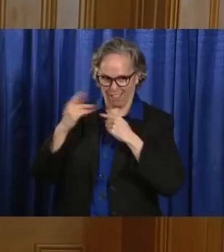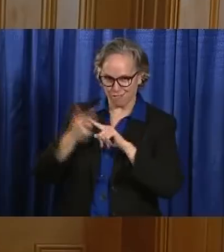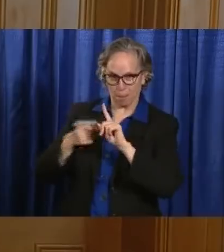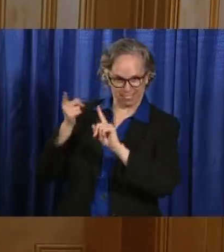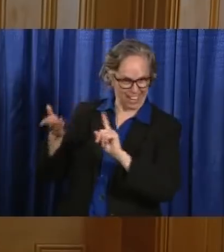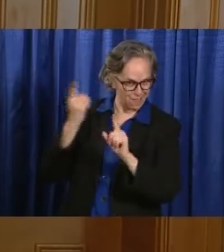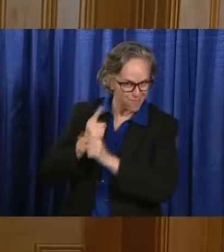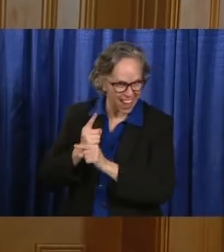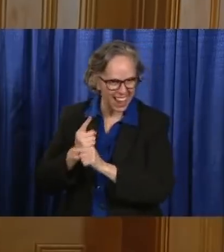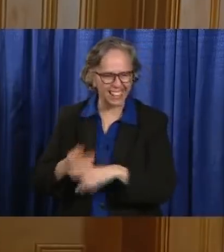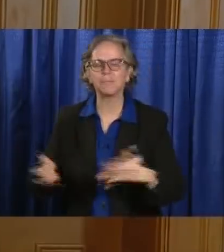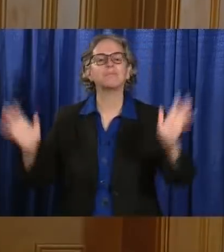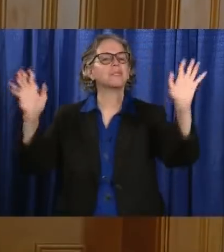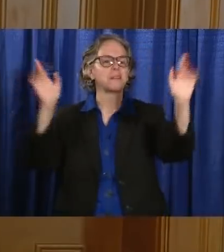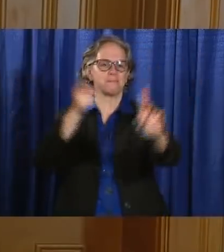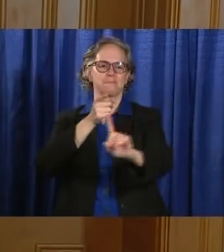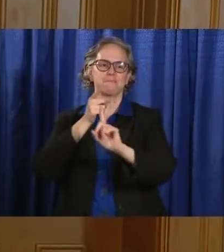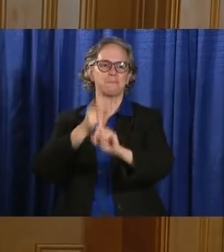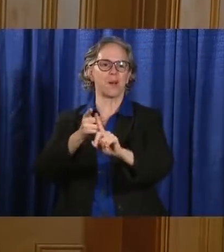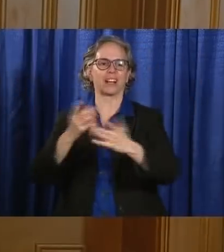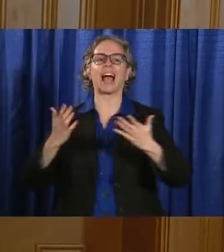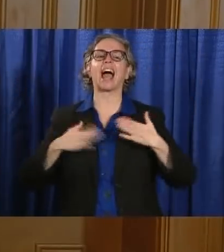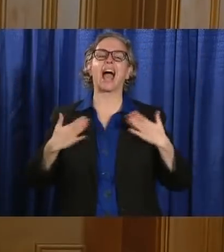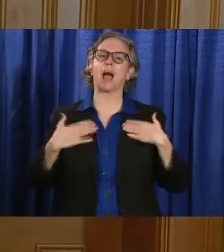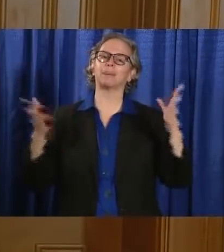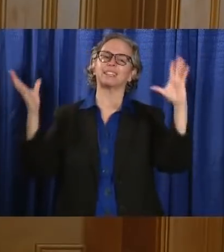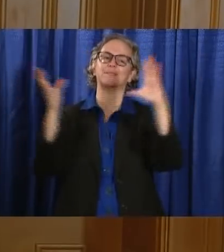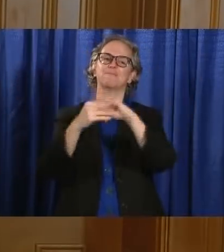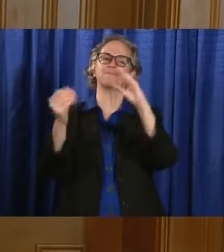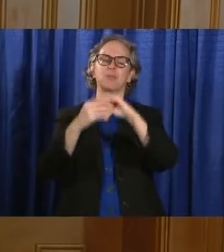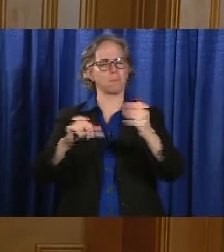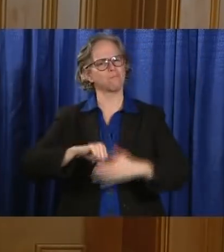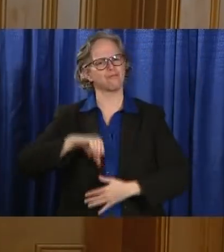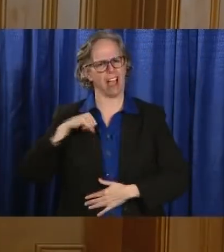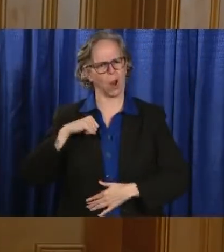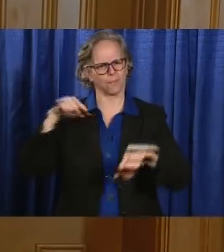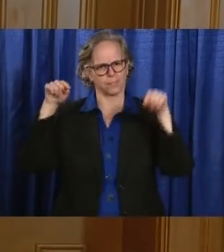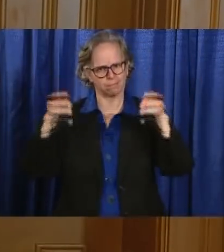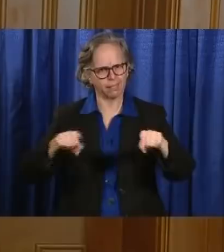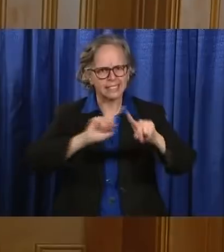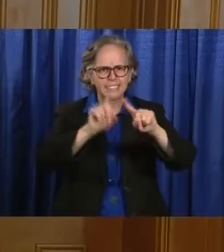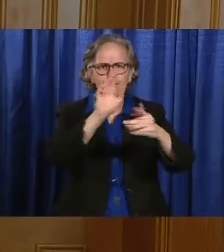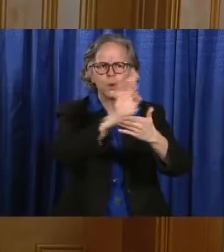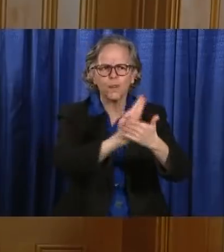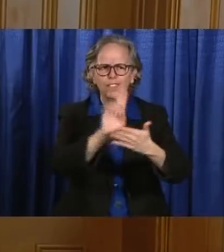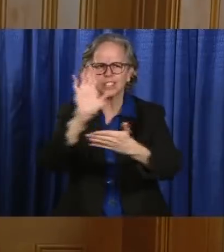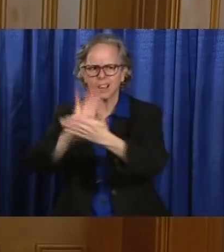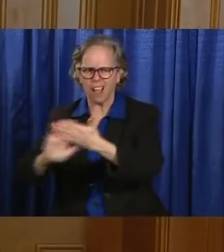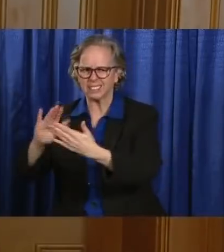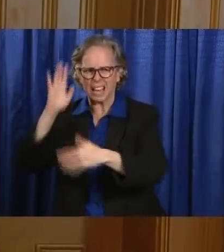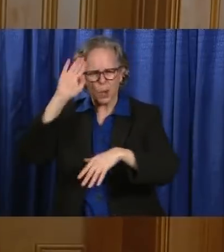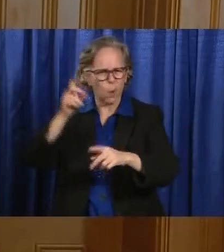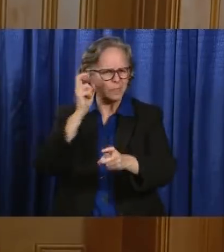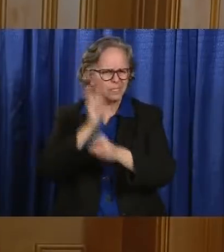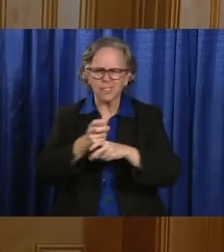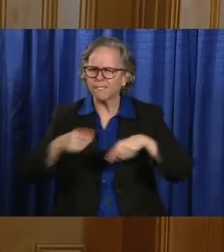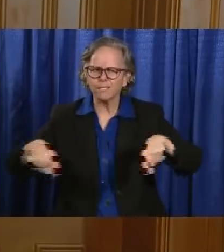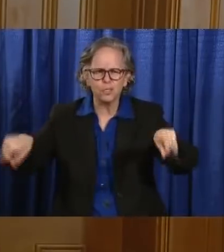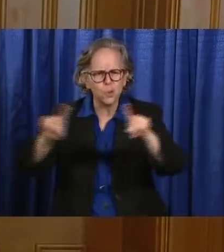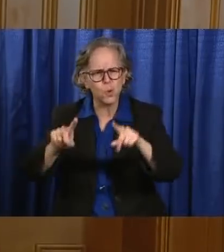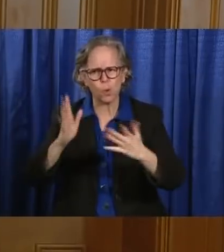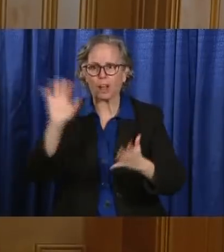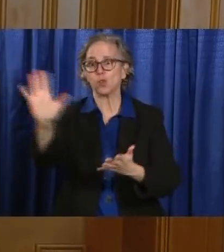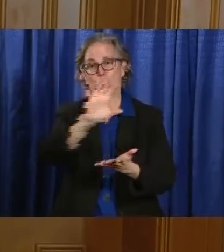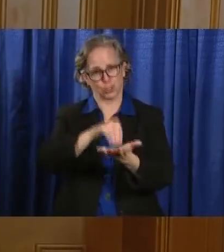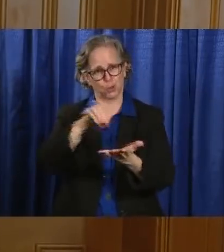on a kind of happy note. We're very proud of our universities, and I know this is a tough time for them, tough time for the students, but we're